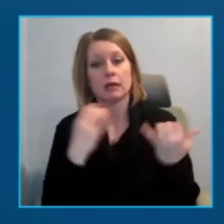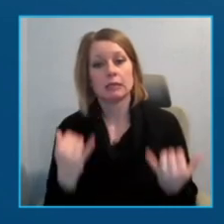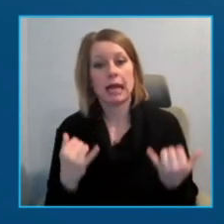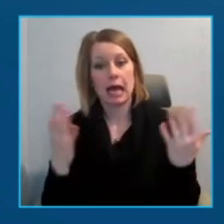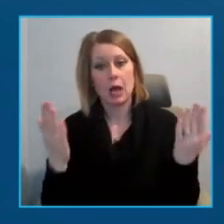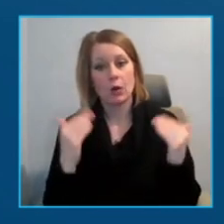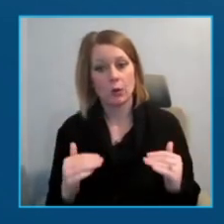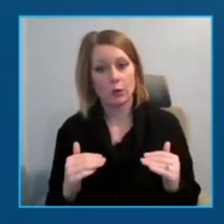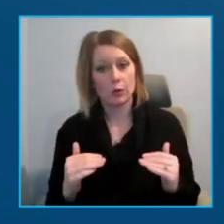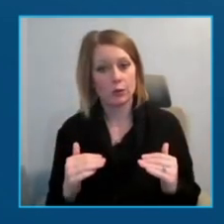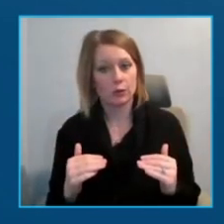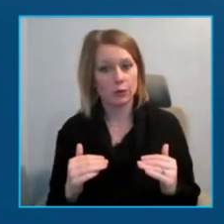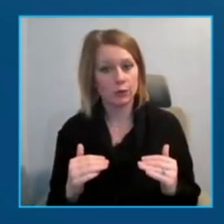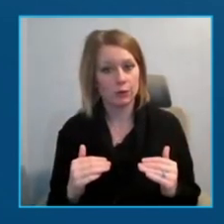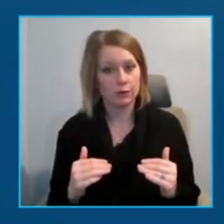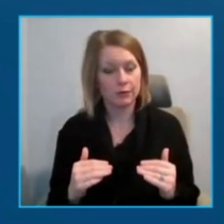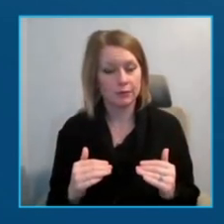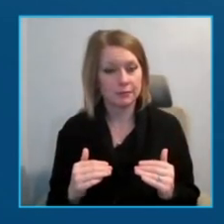David.